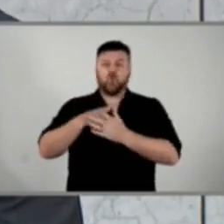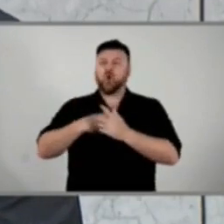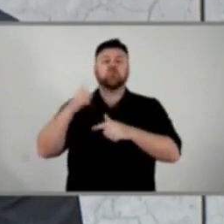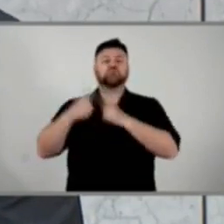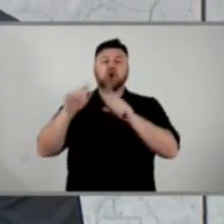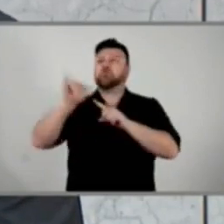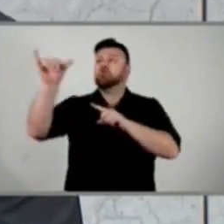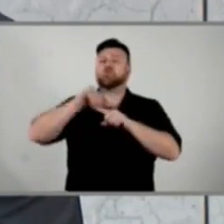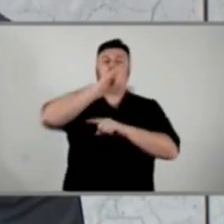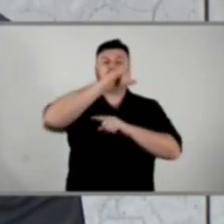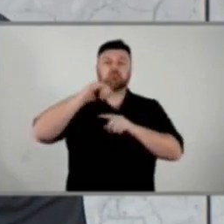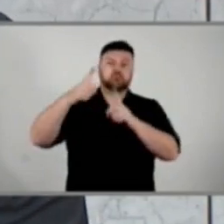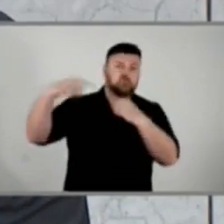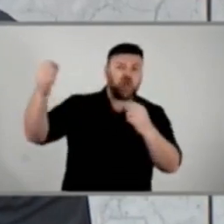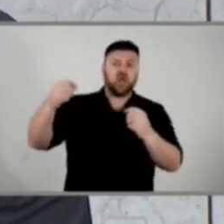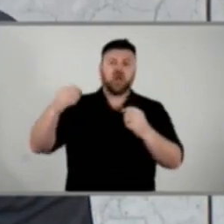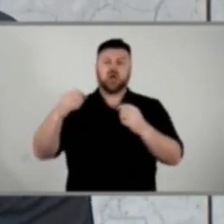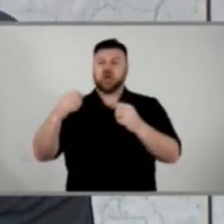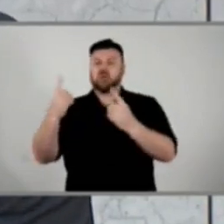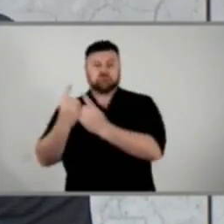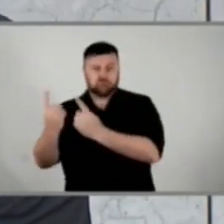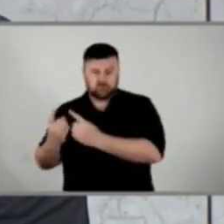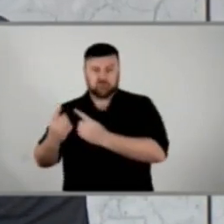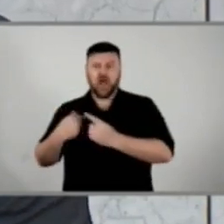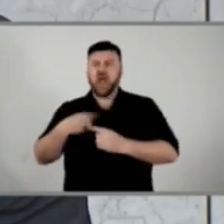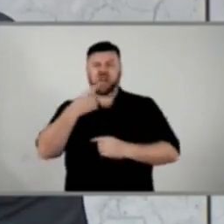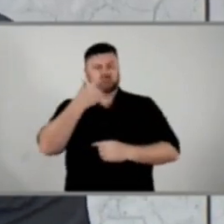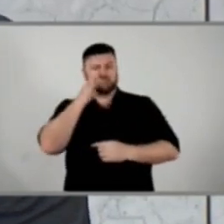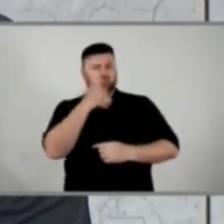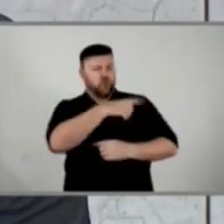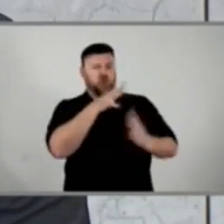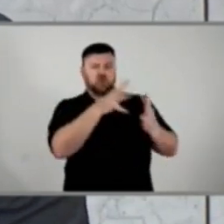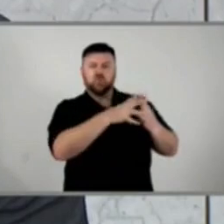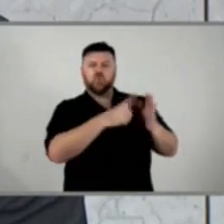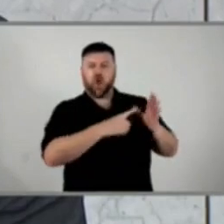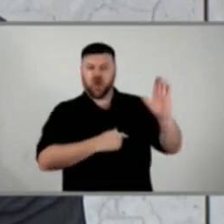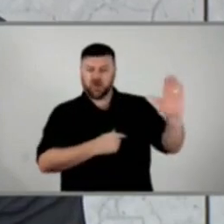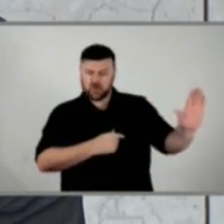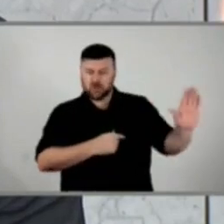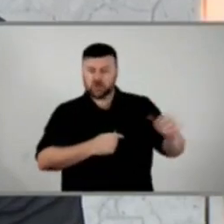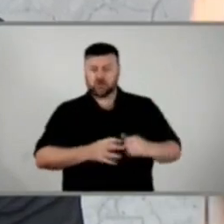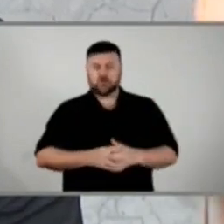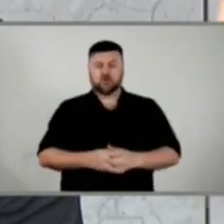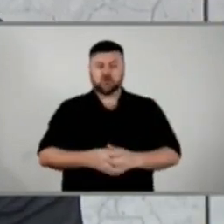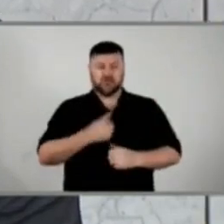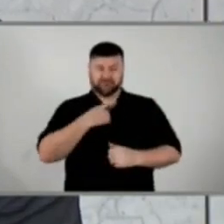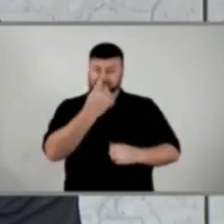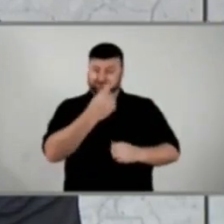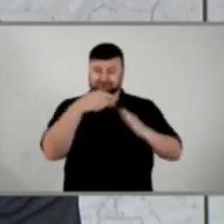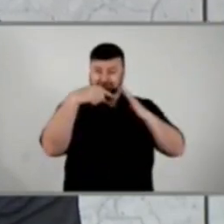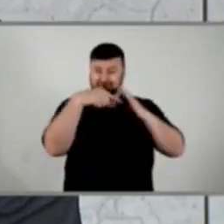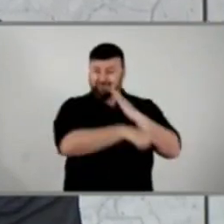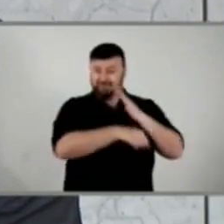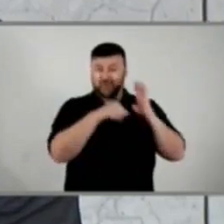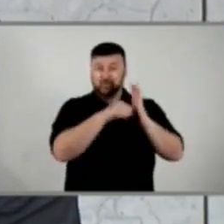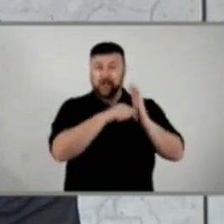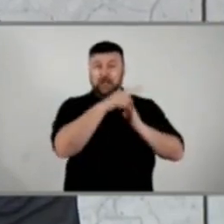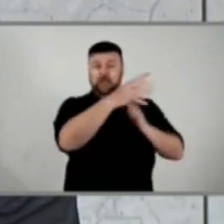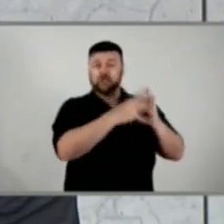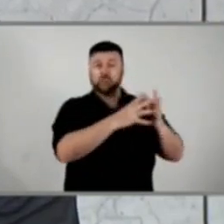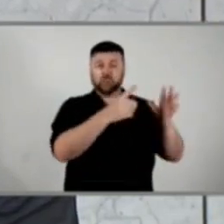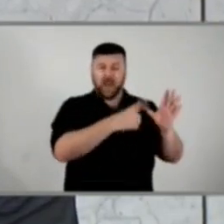border closures in Western Australia and Queensland, blaming them for $100 million losses. Do you share those views on the borders, and how far